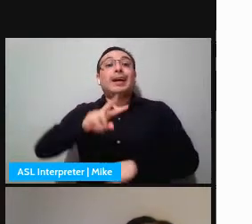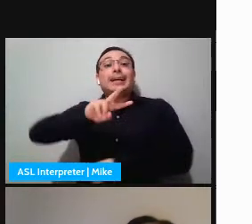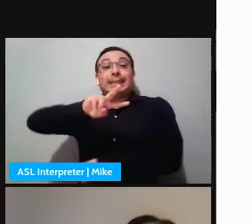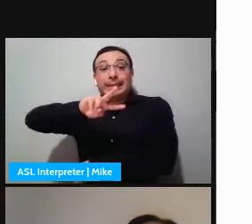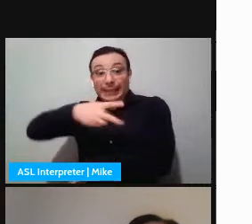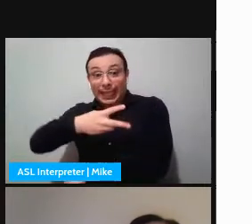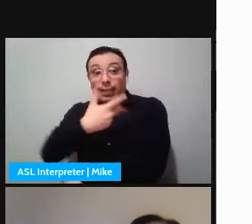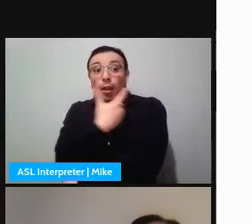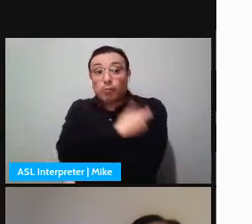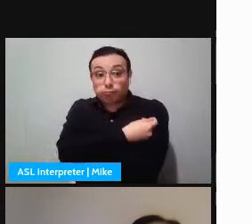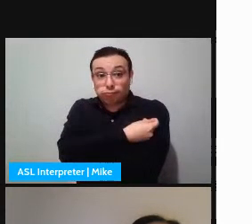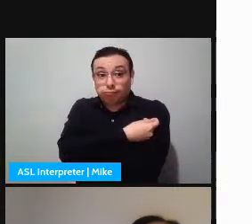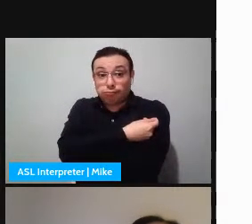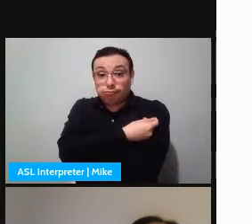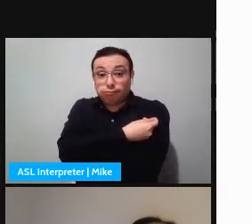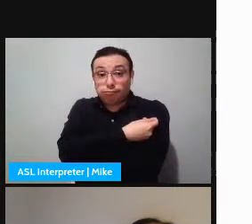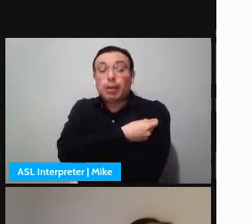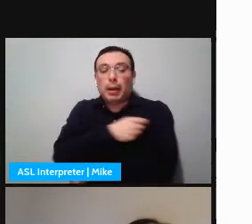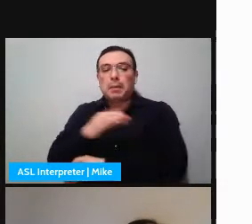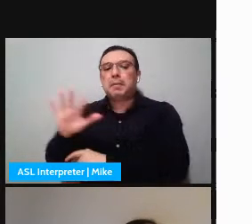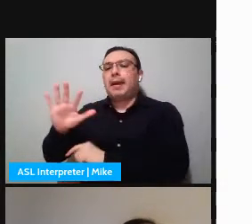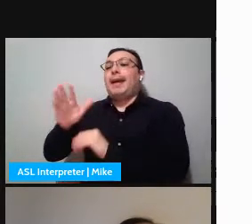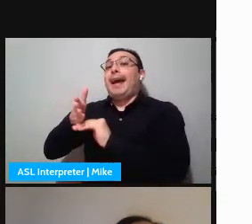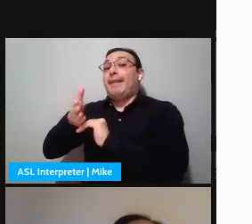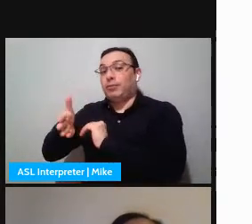18 years and older.